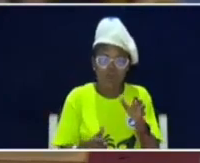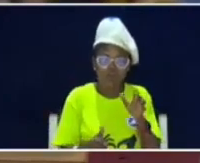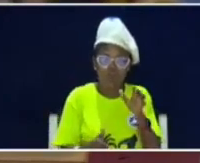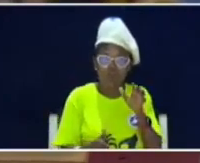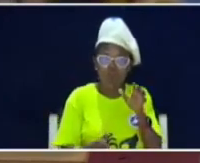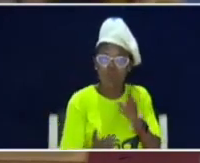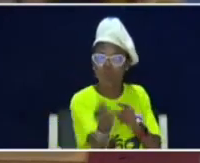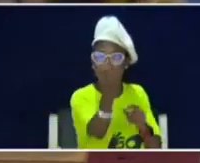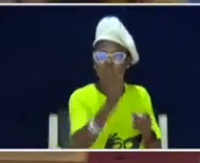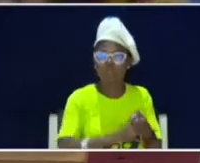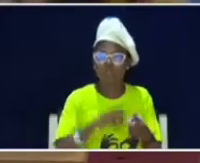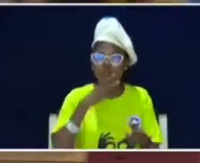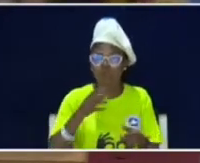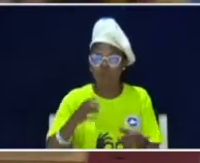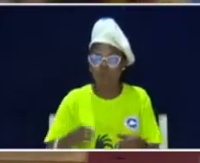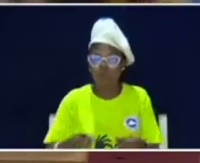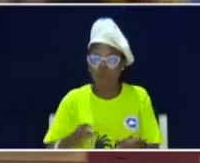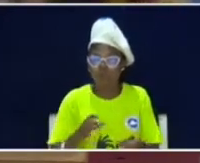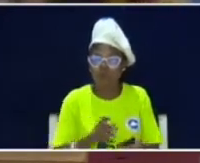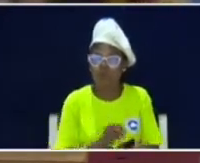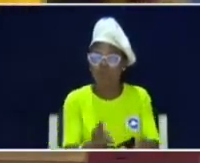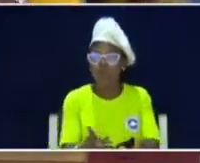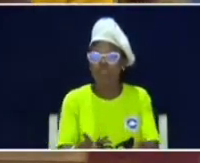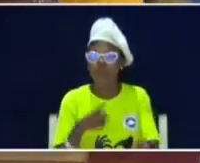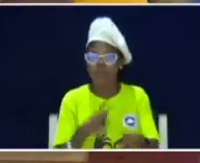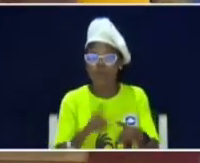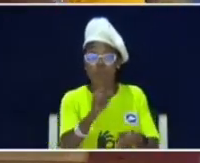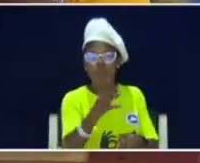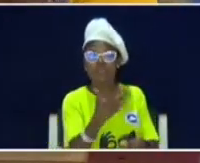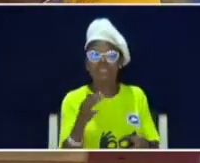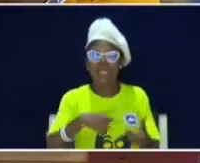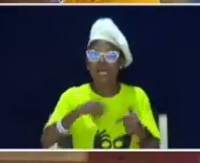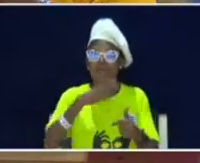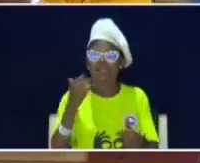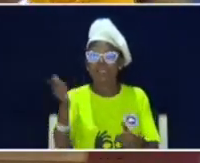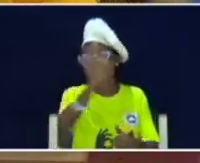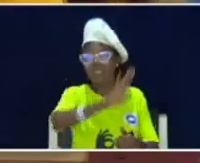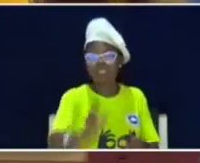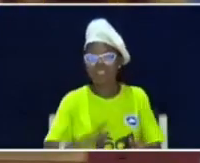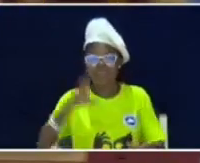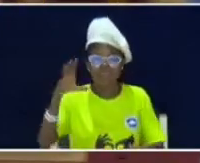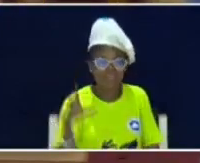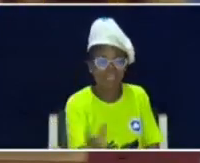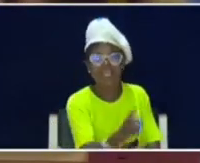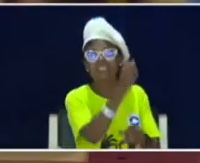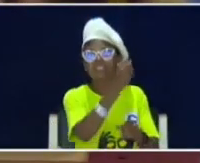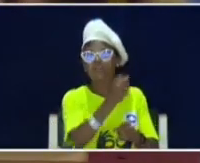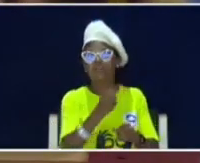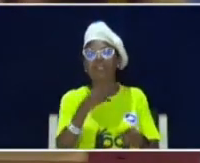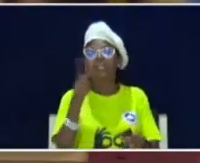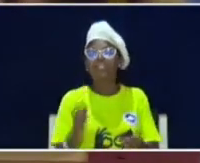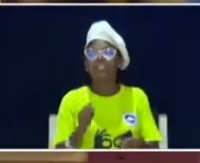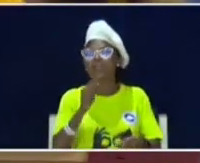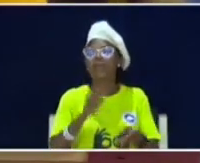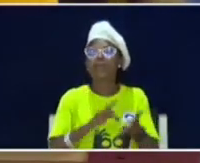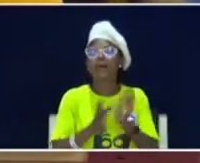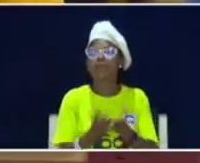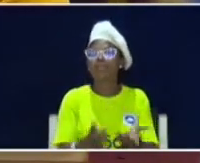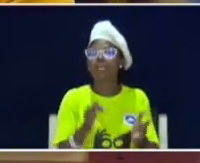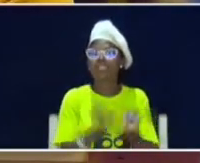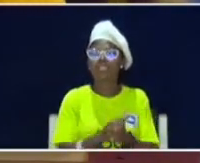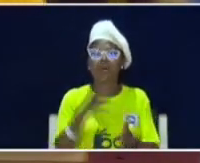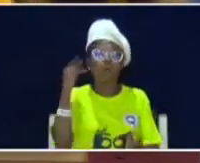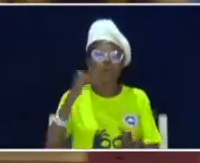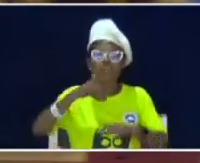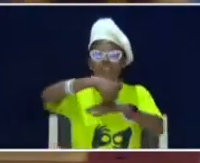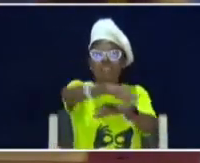to identify good things. But one thing about them is that they never possess it. The Bible talked about the men that were